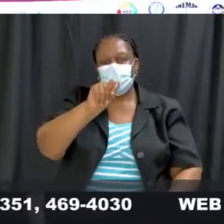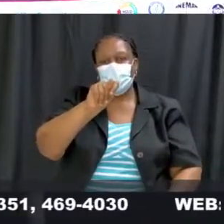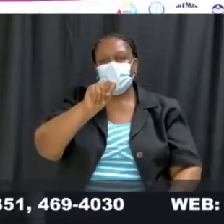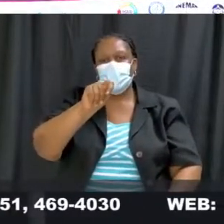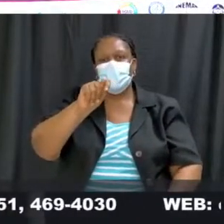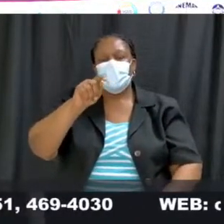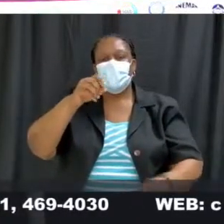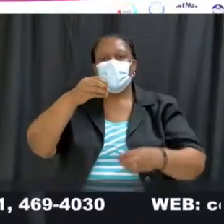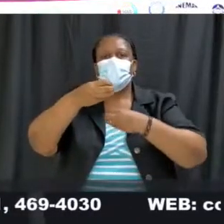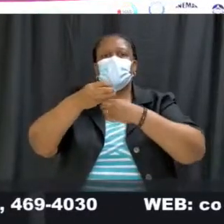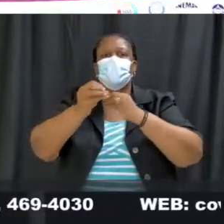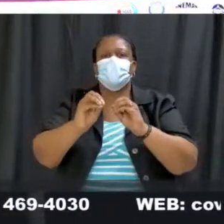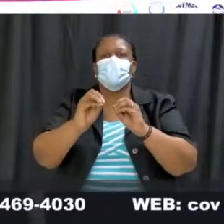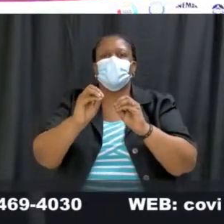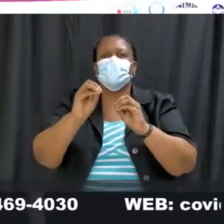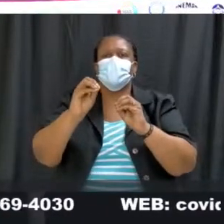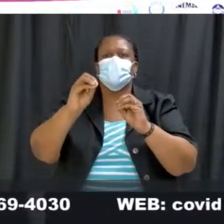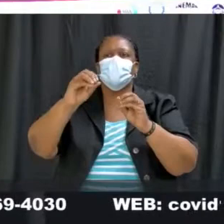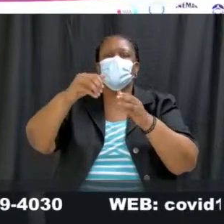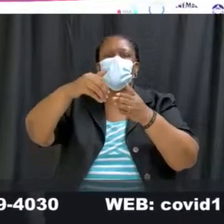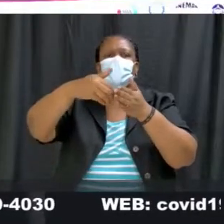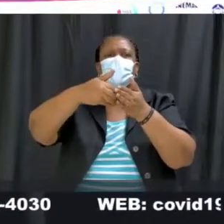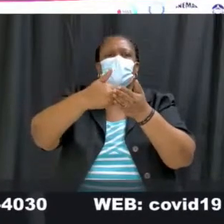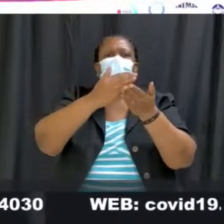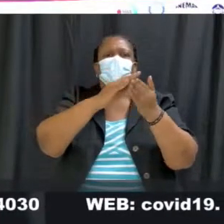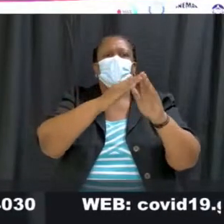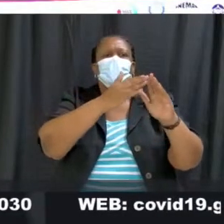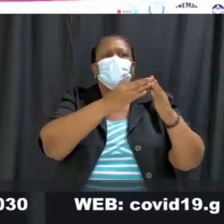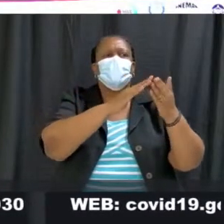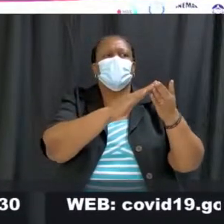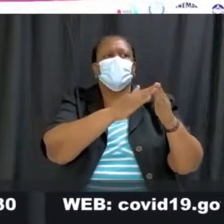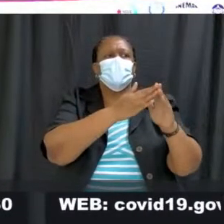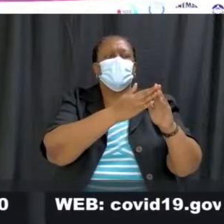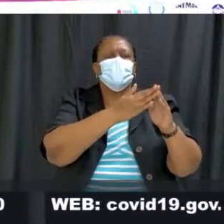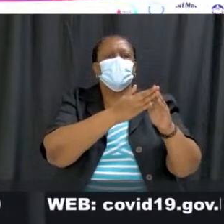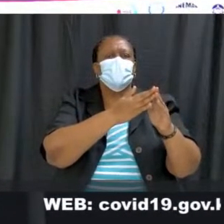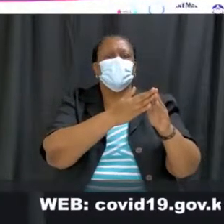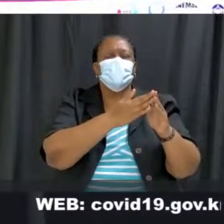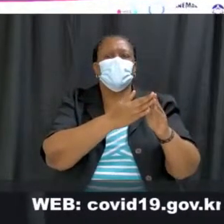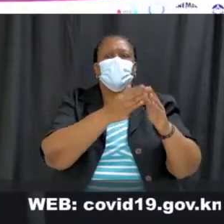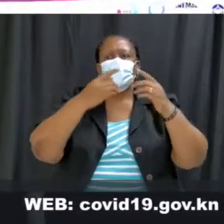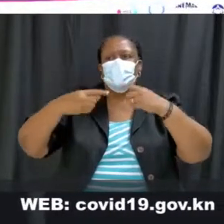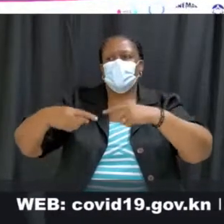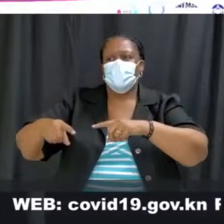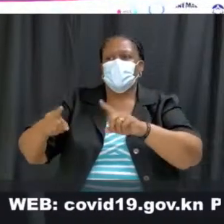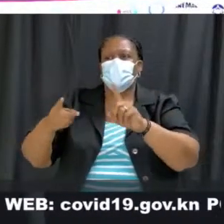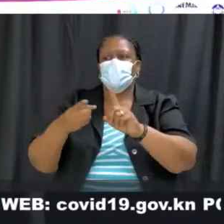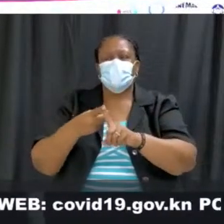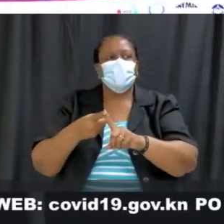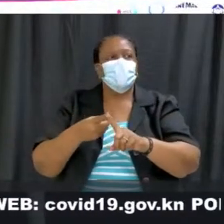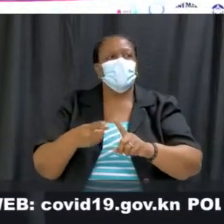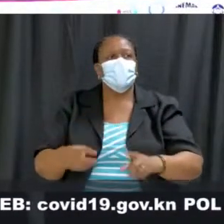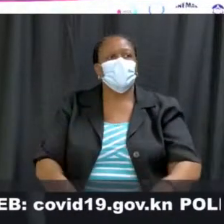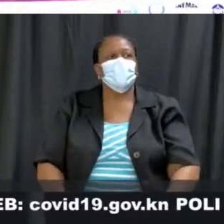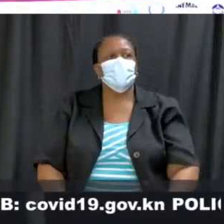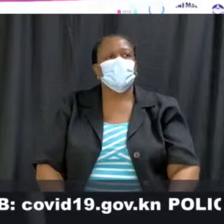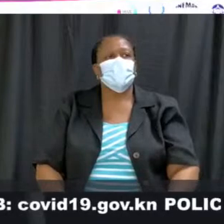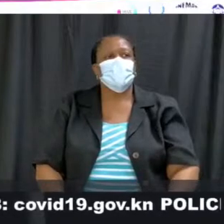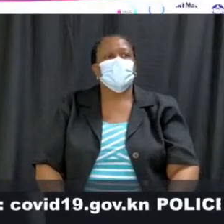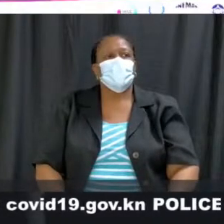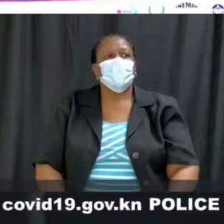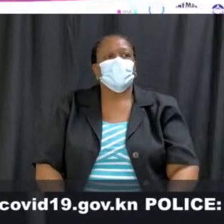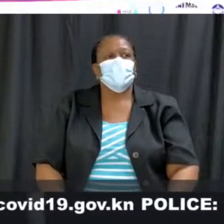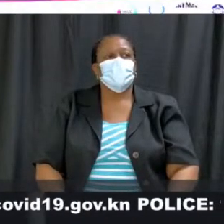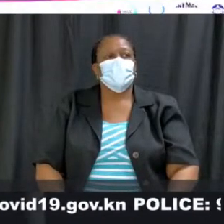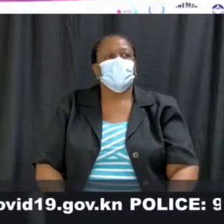and Friday to present yourself to the ICT Center in order for you to be able to be given your electronic versions